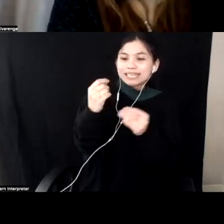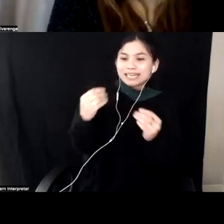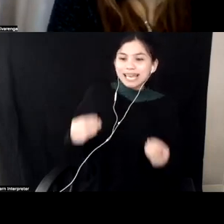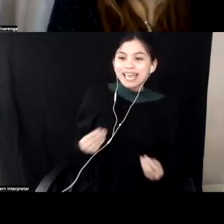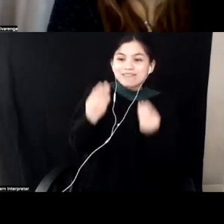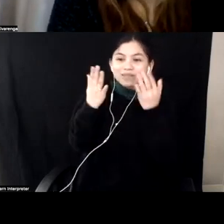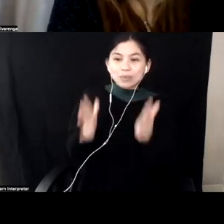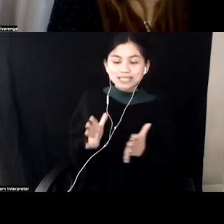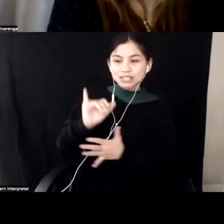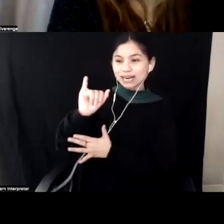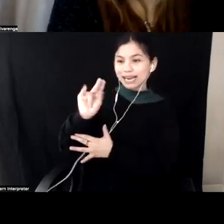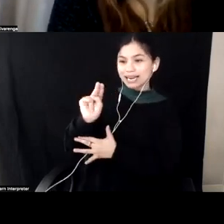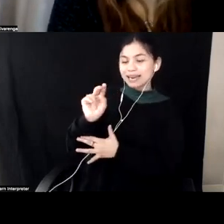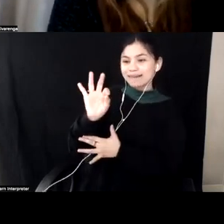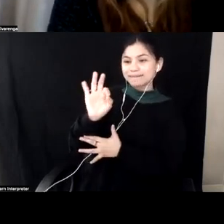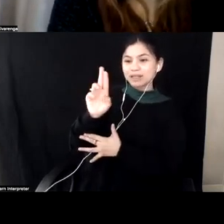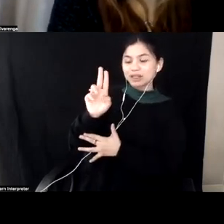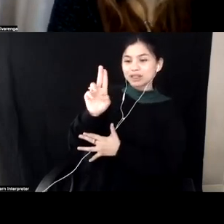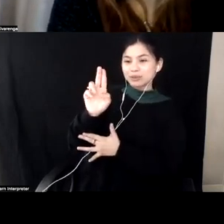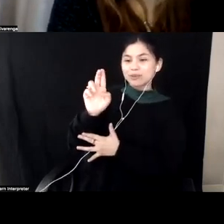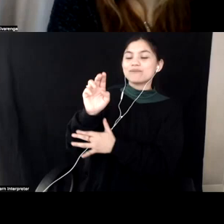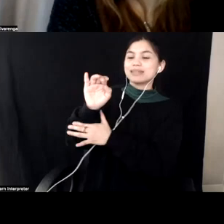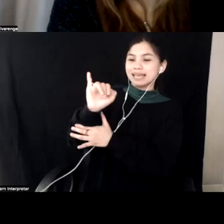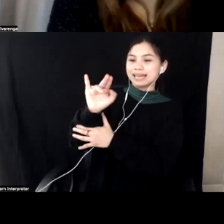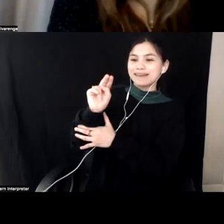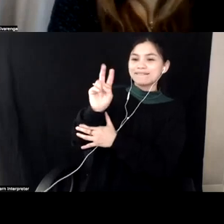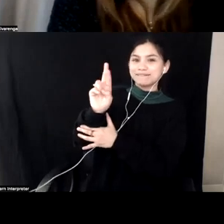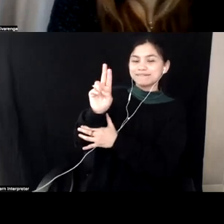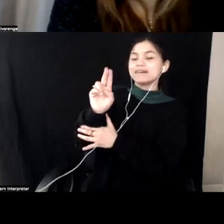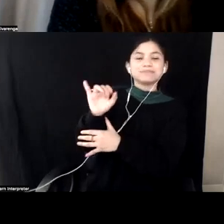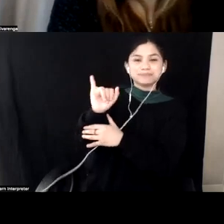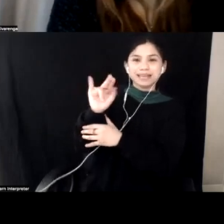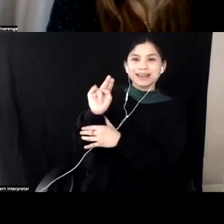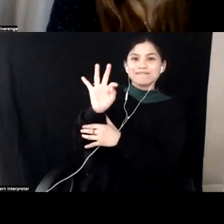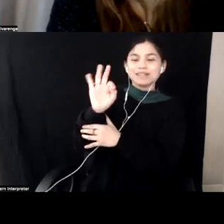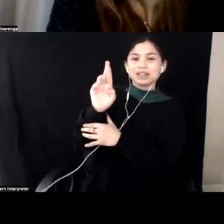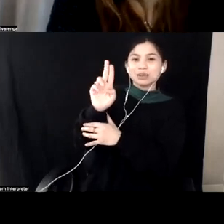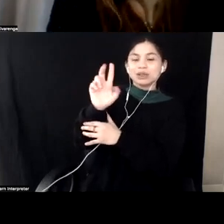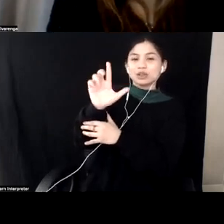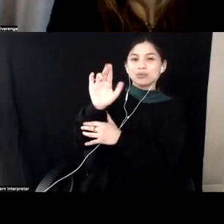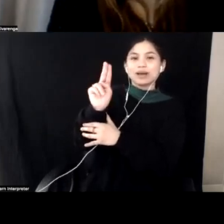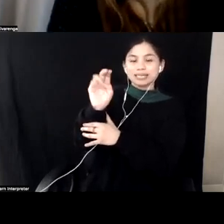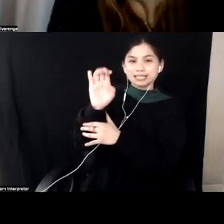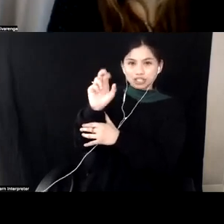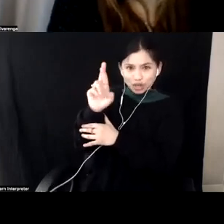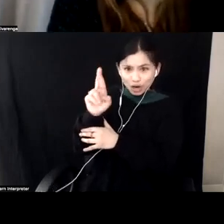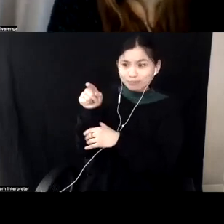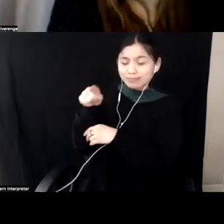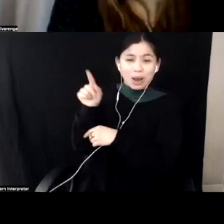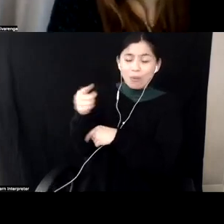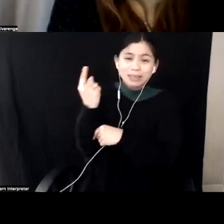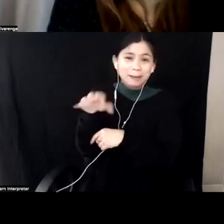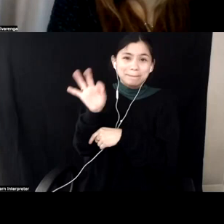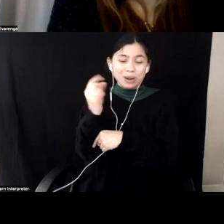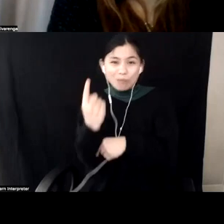social media. And I only picked one because she really has amazing blogs and highlights